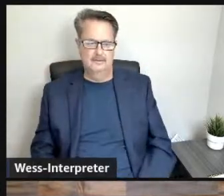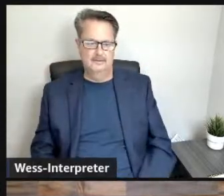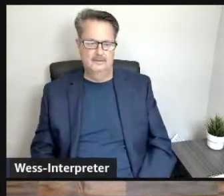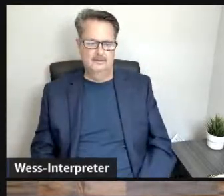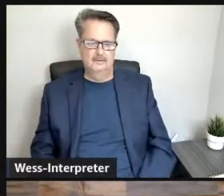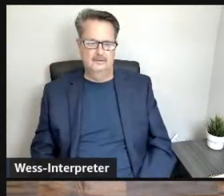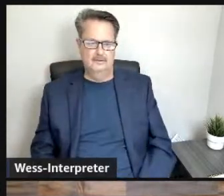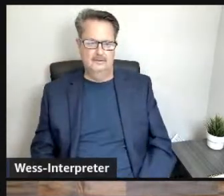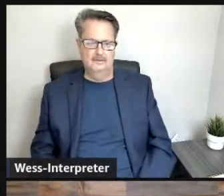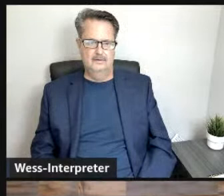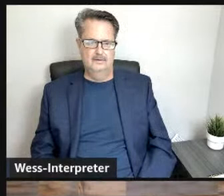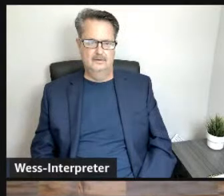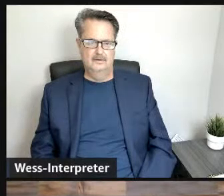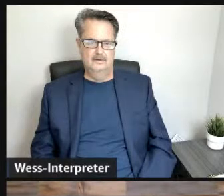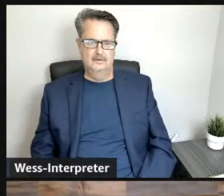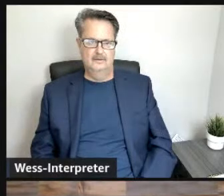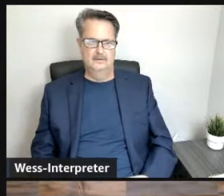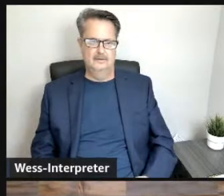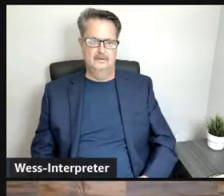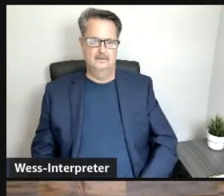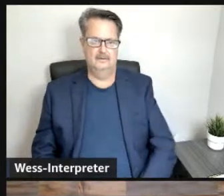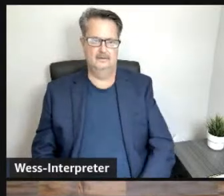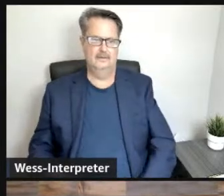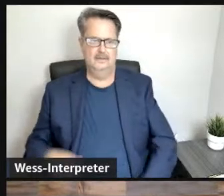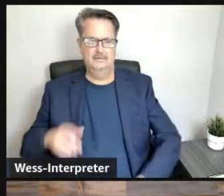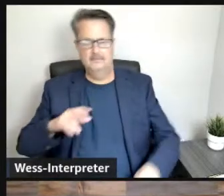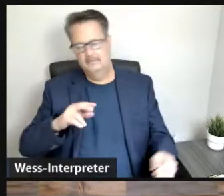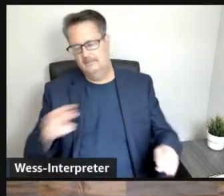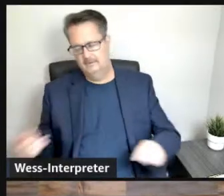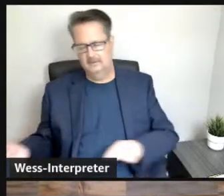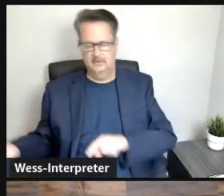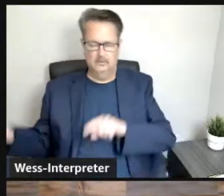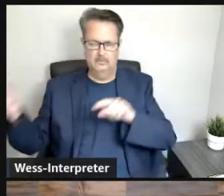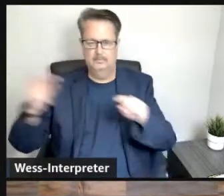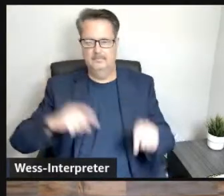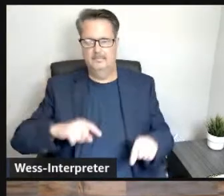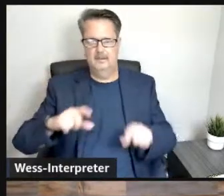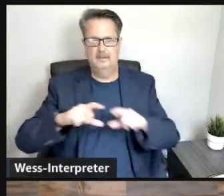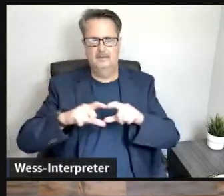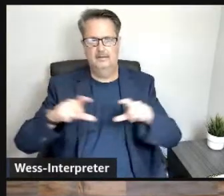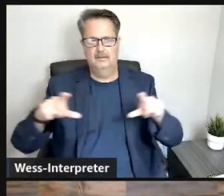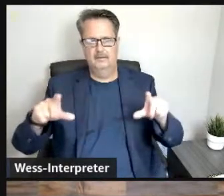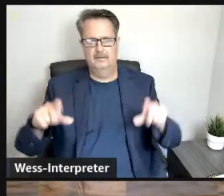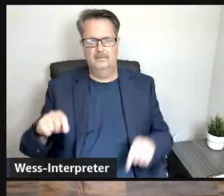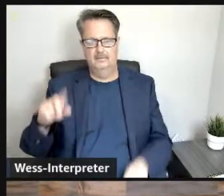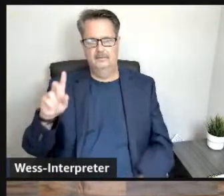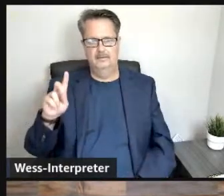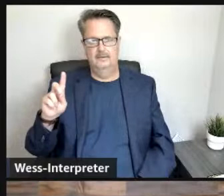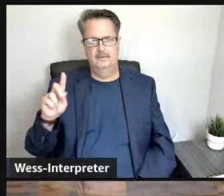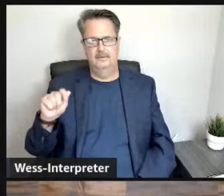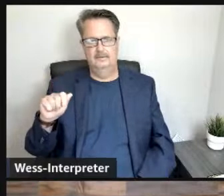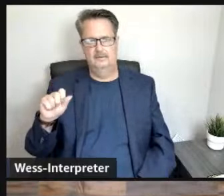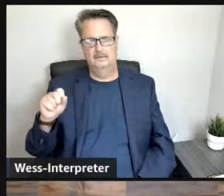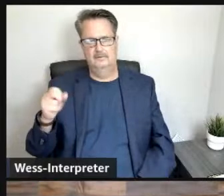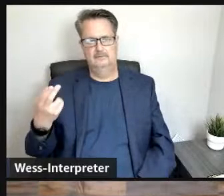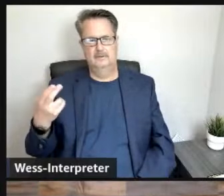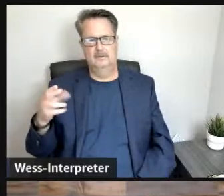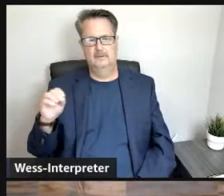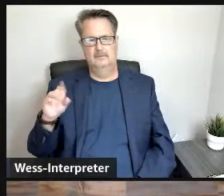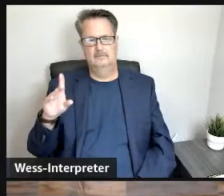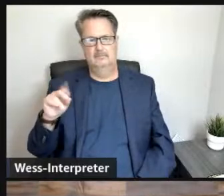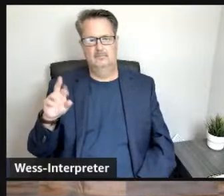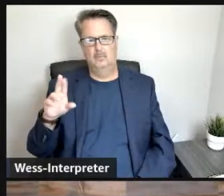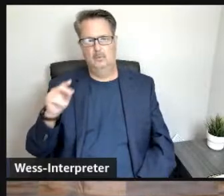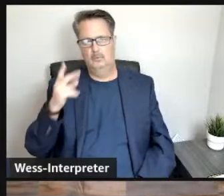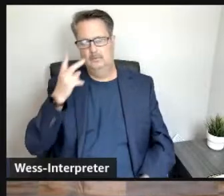back to the dashboard, you will see you will see as well, like in the folder, we